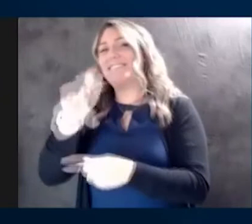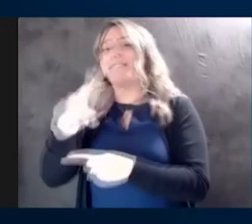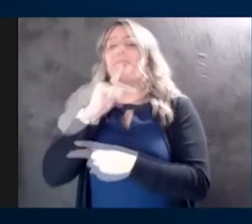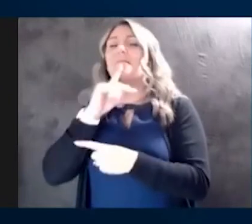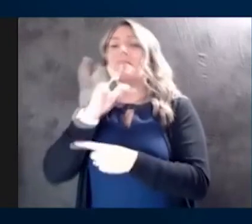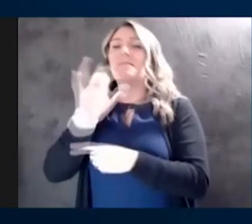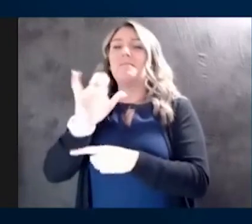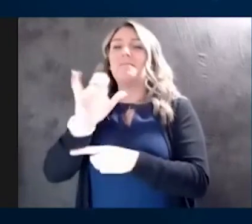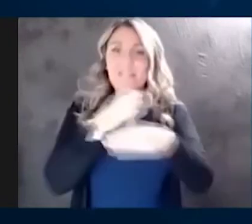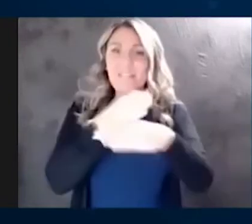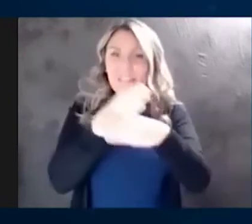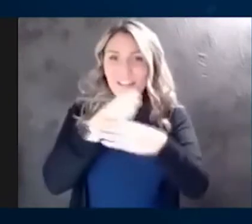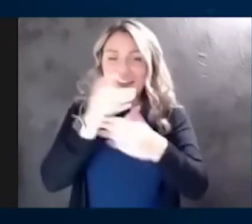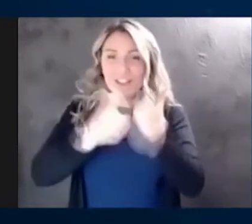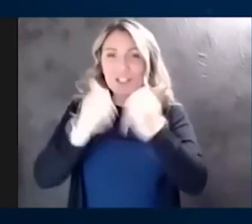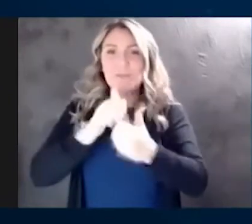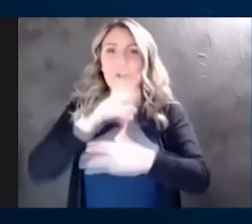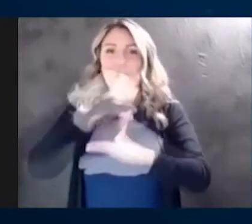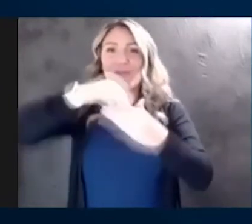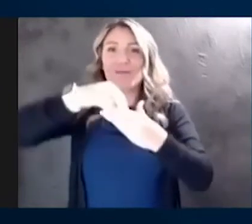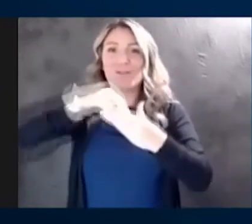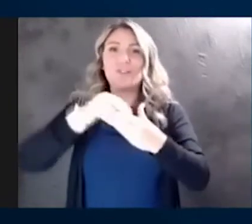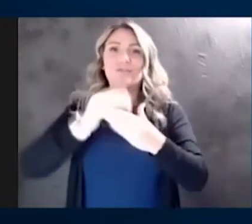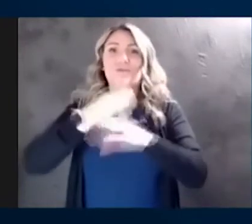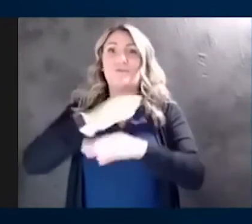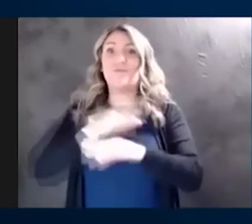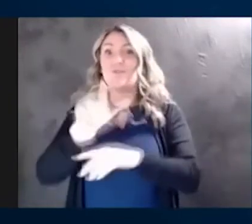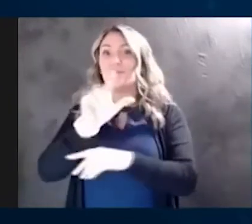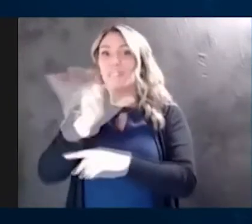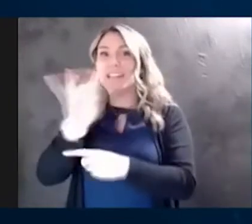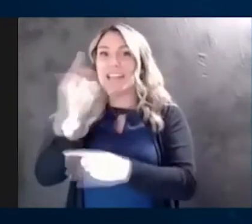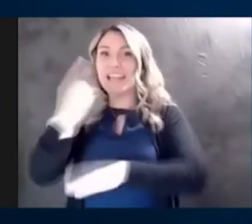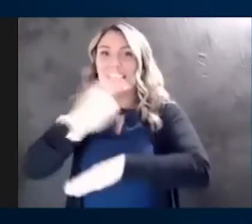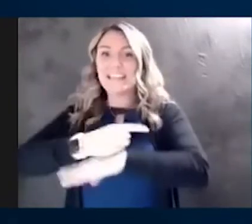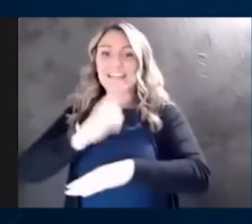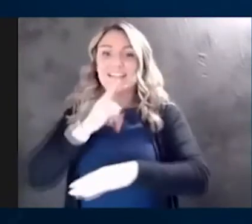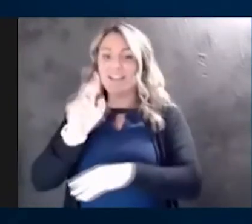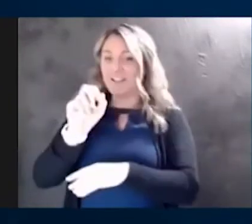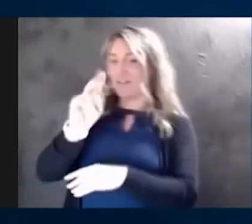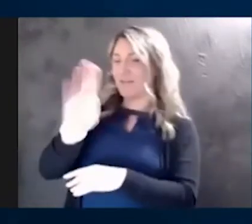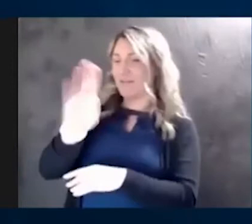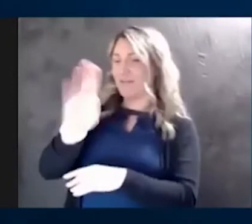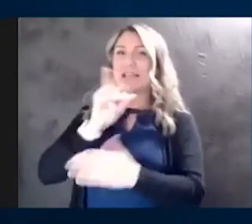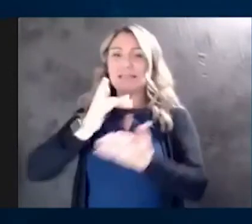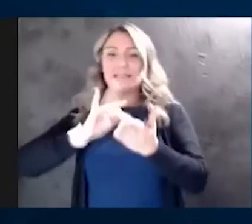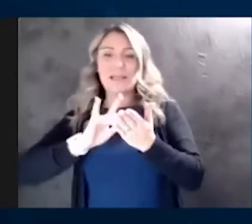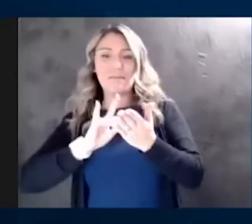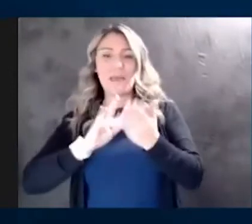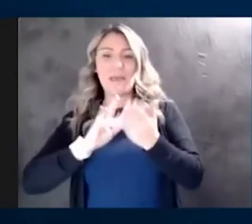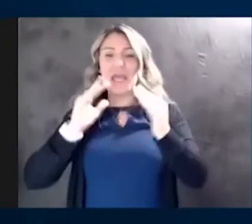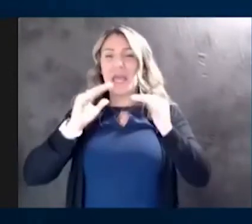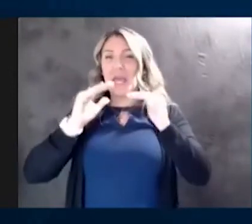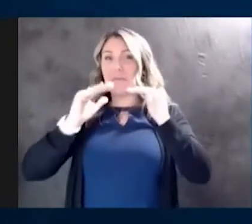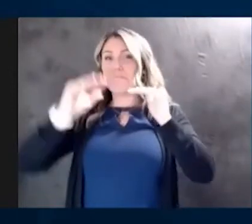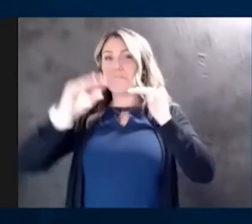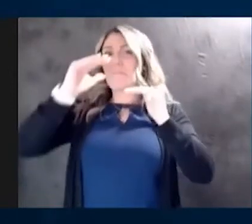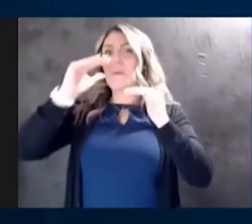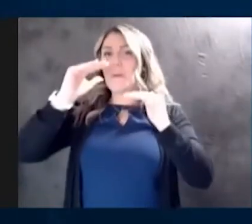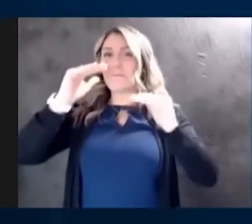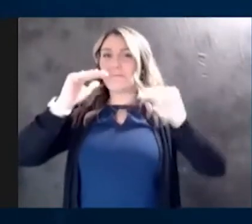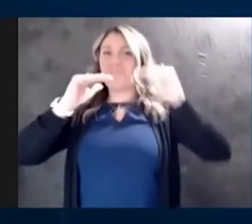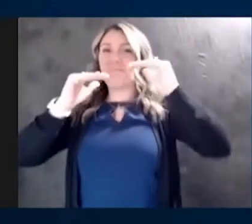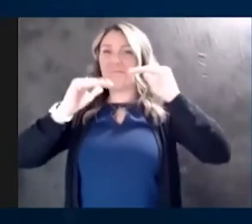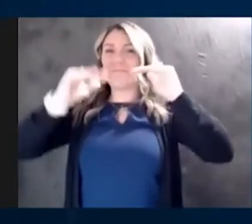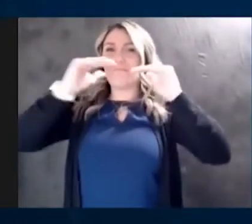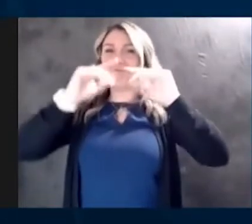per participant over 28 days. Now, Nebraska Med edged ahead a few times during that month, but in the end, we pulled